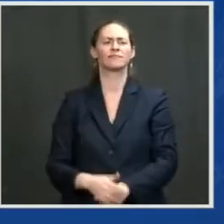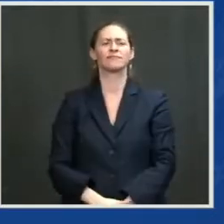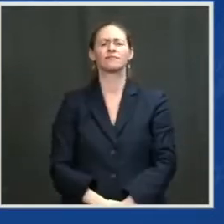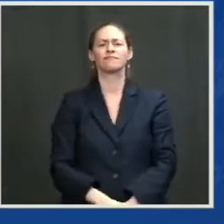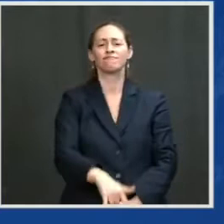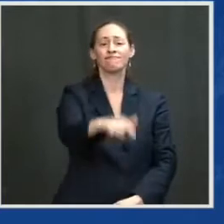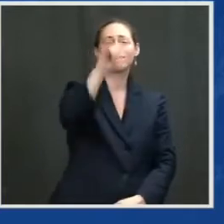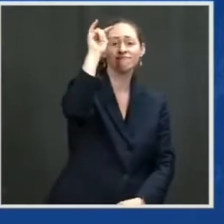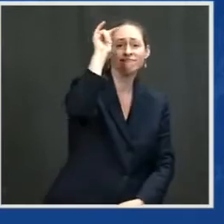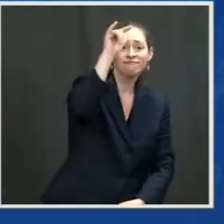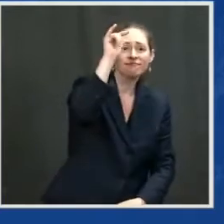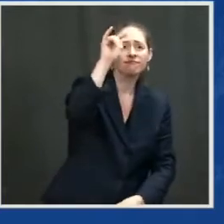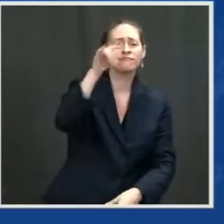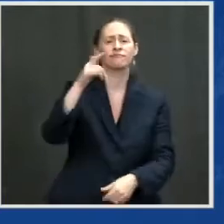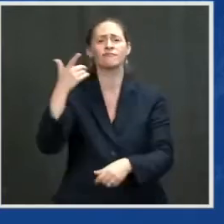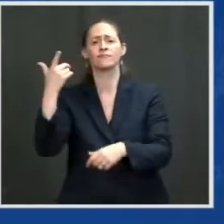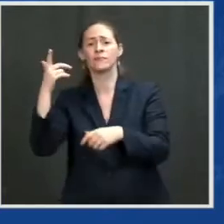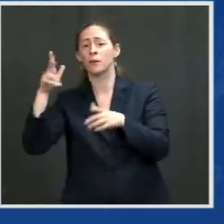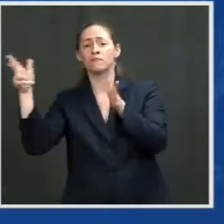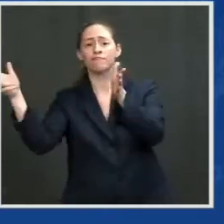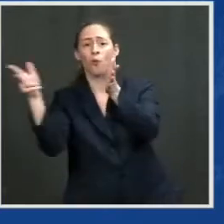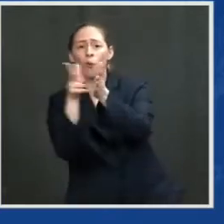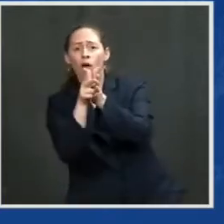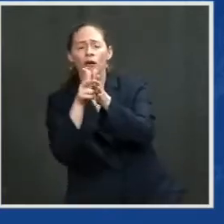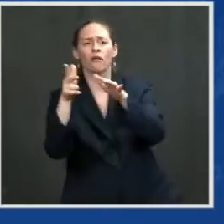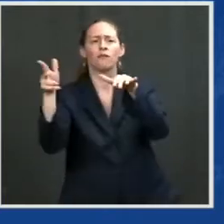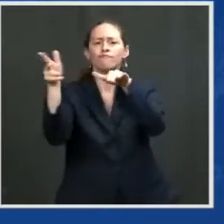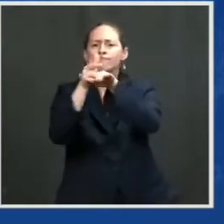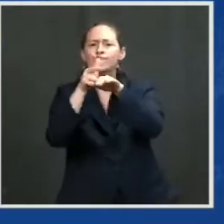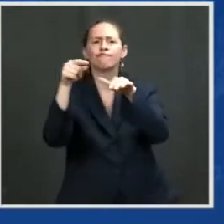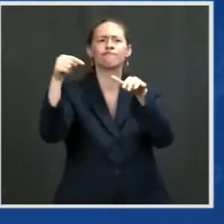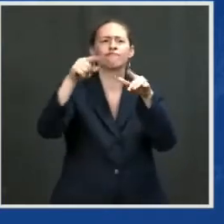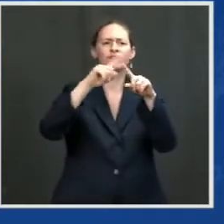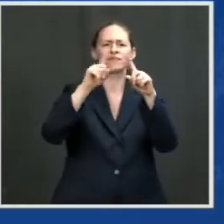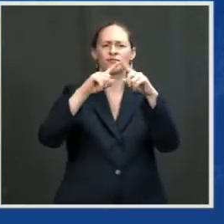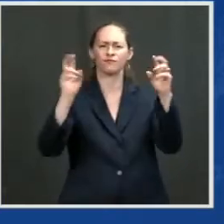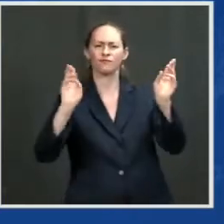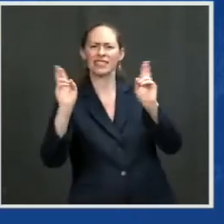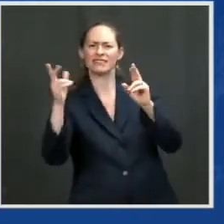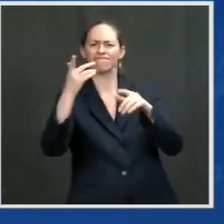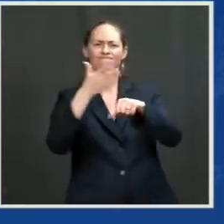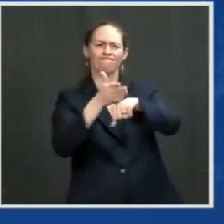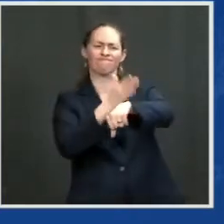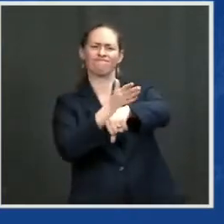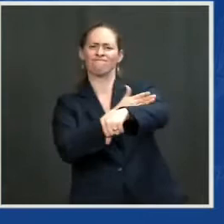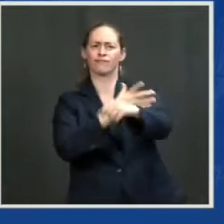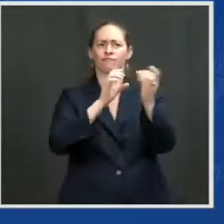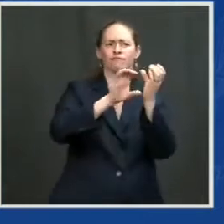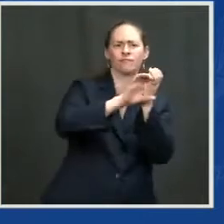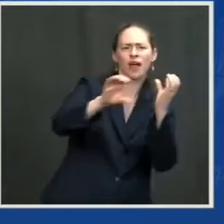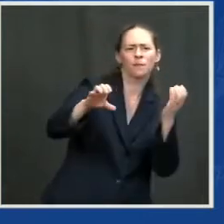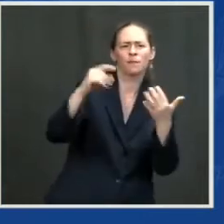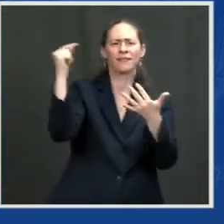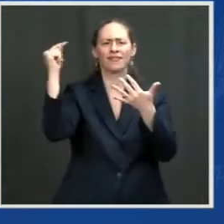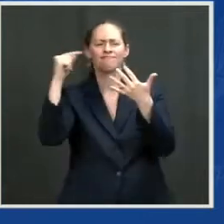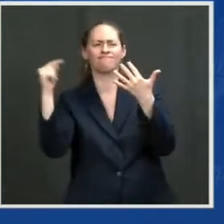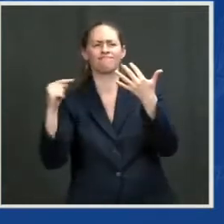our water projects, high-speed internet, transmission lines, and sustainable housing. Sustainable